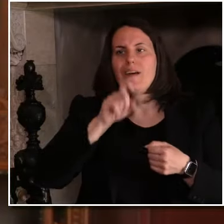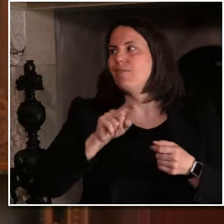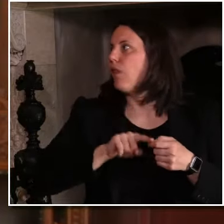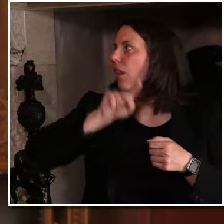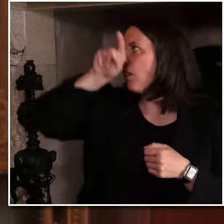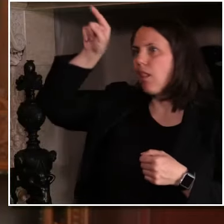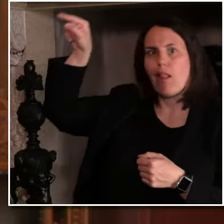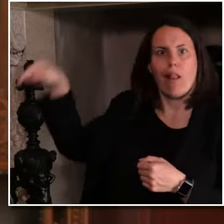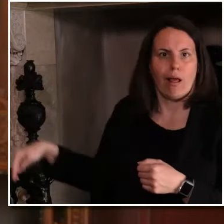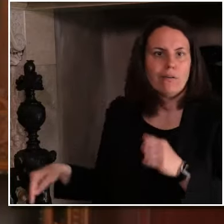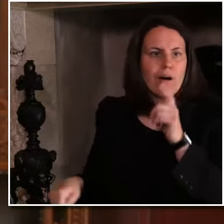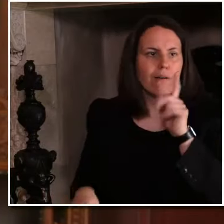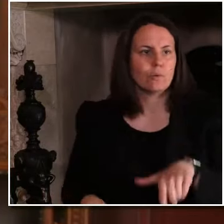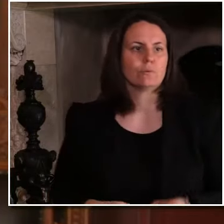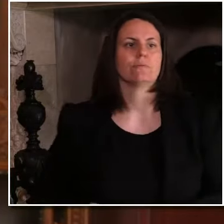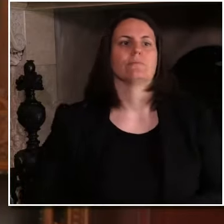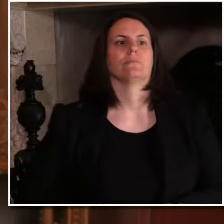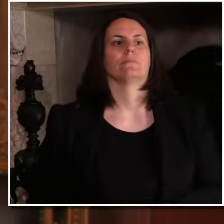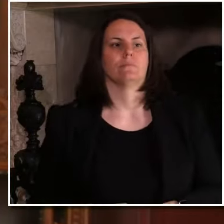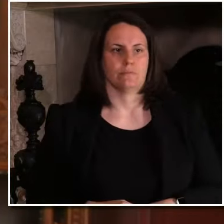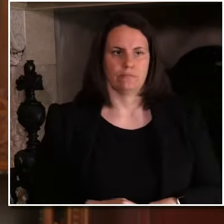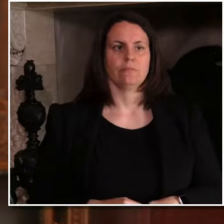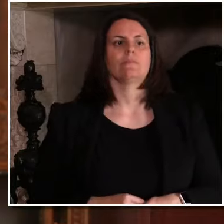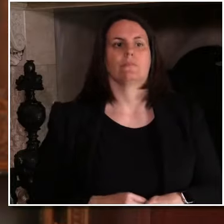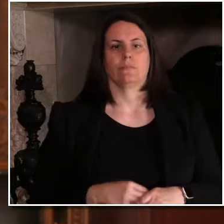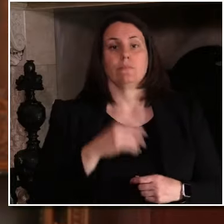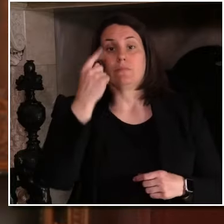in addition to the central coordinating factor,